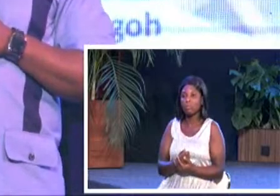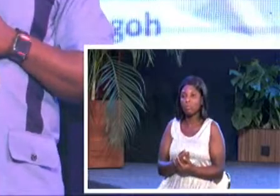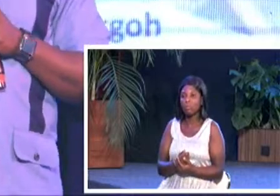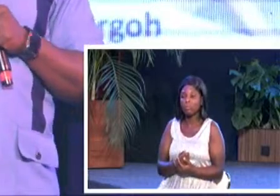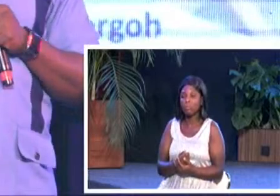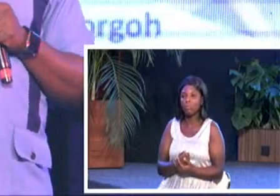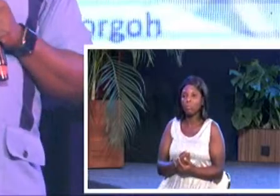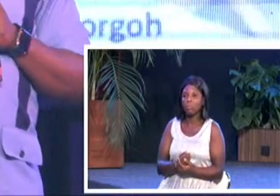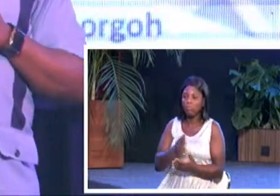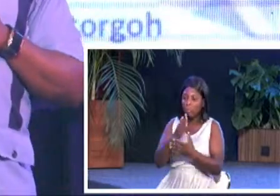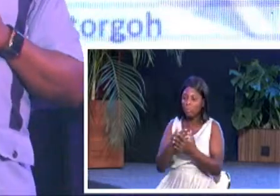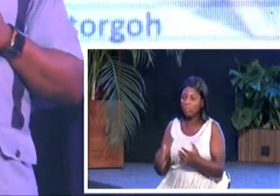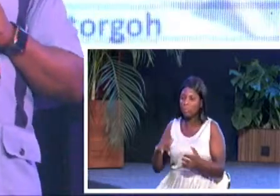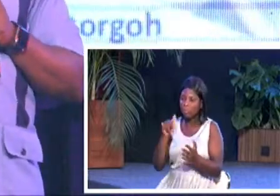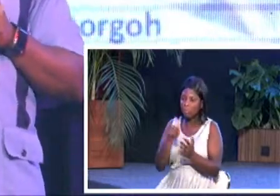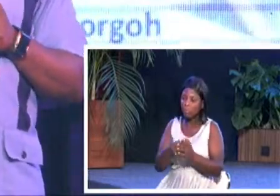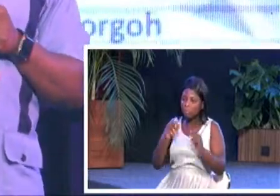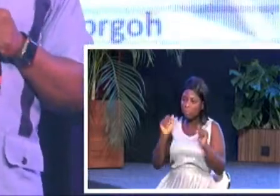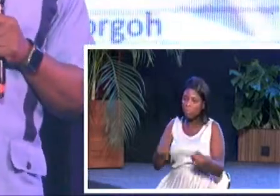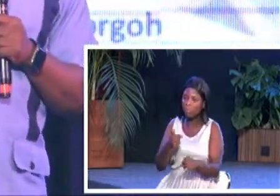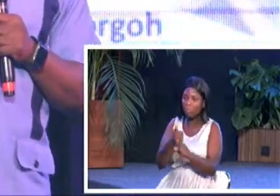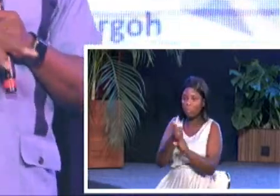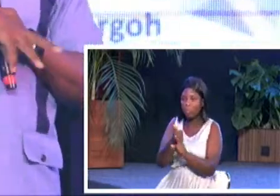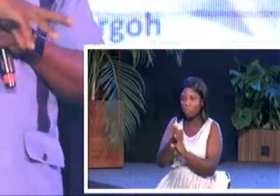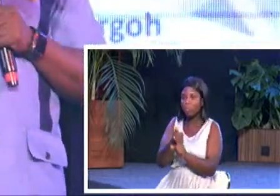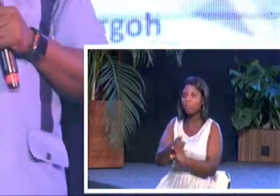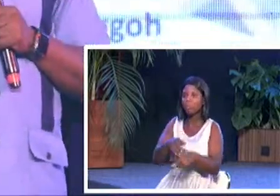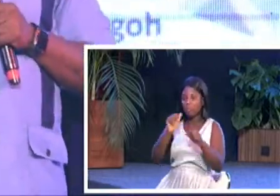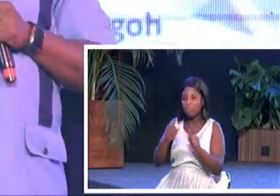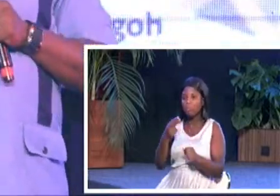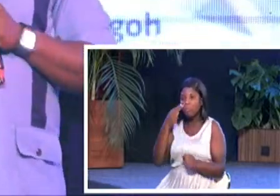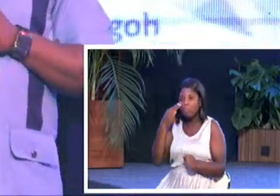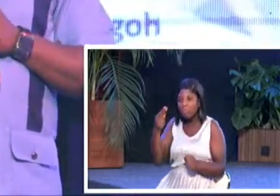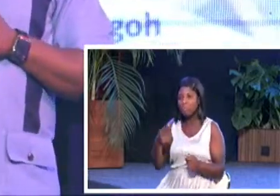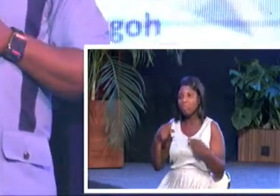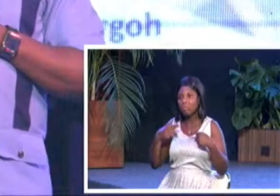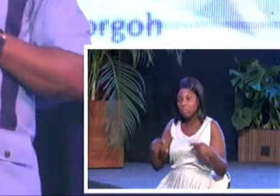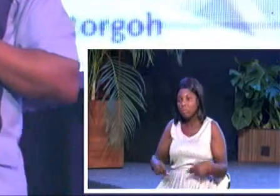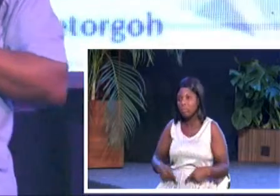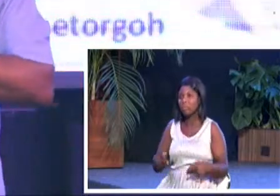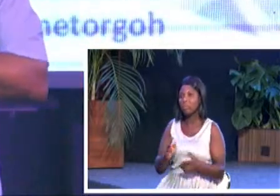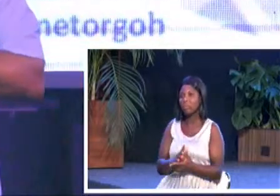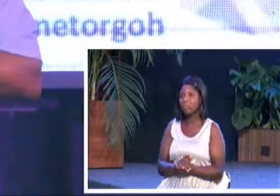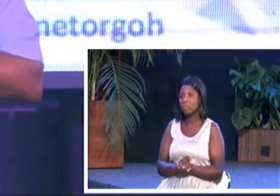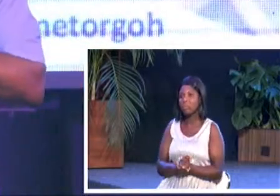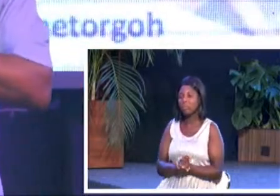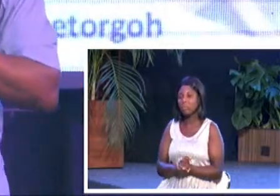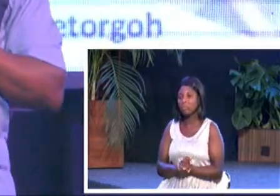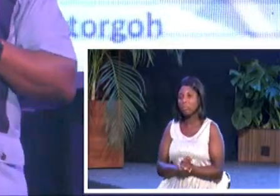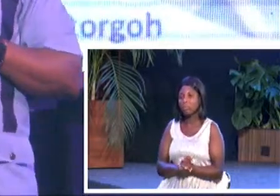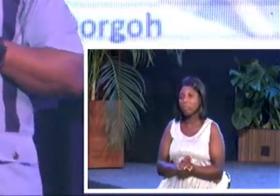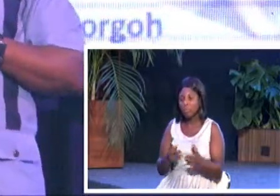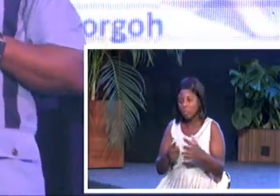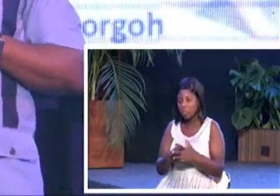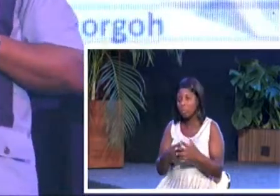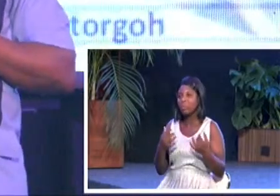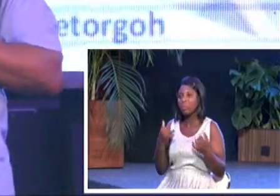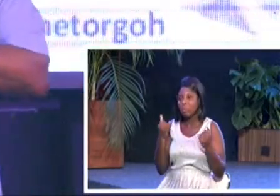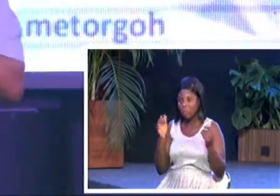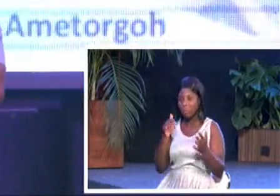in front of me. I can interact, I can do Zoom with people, and that's where the world is heading. And these are